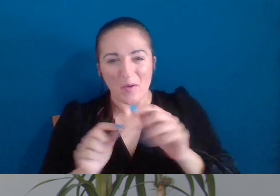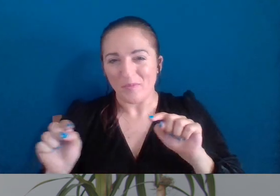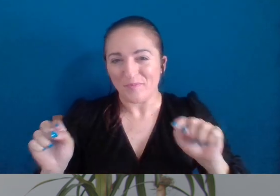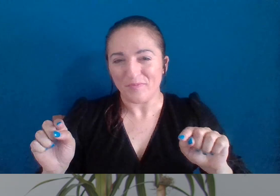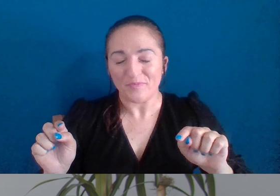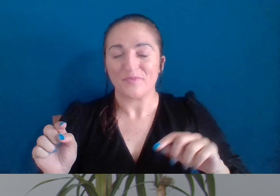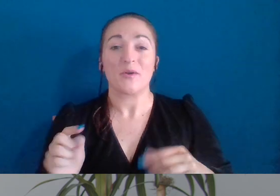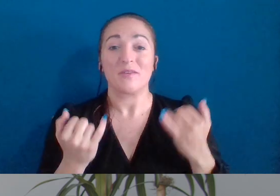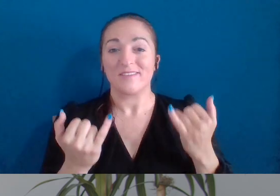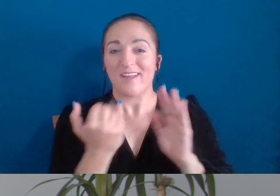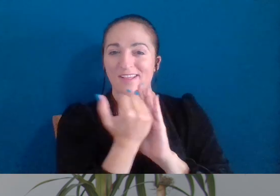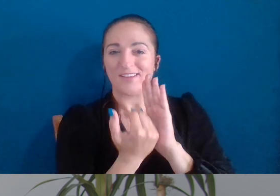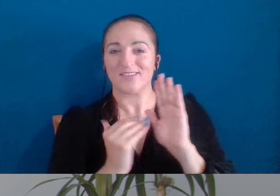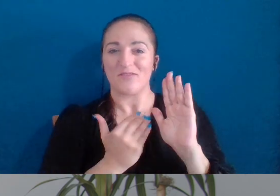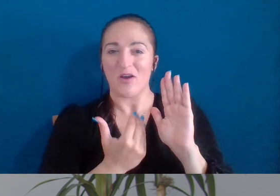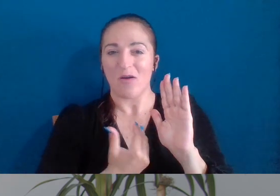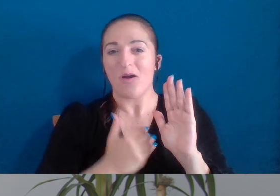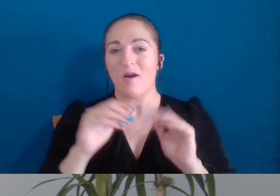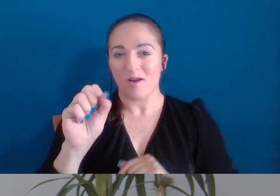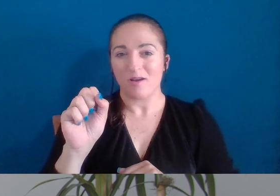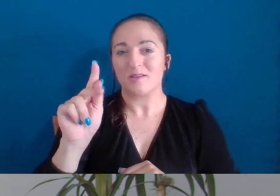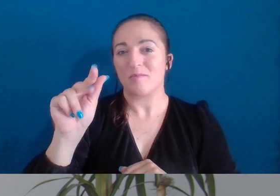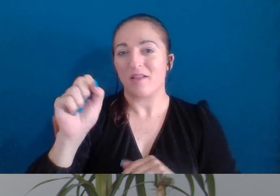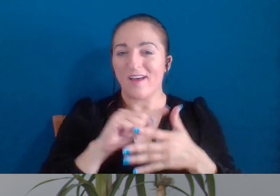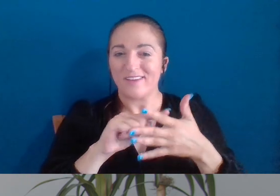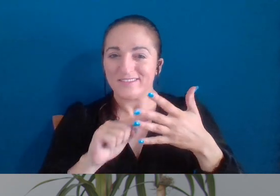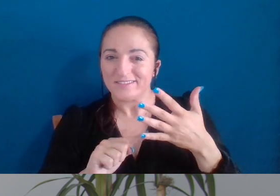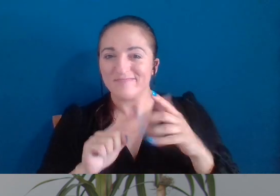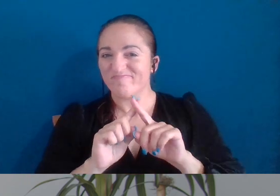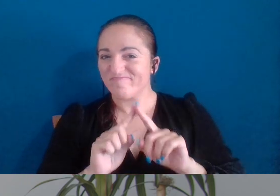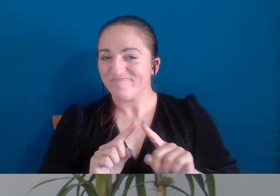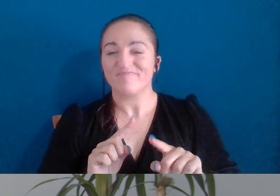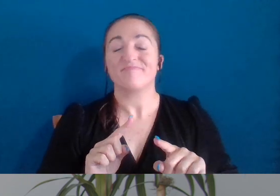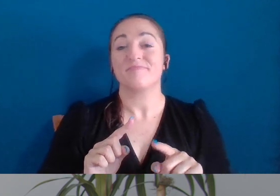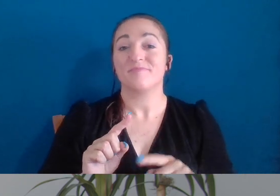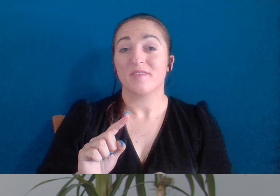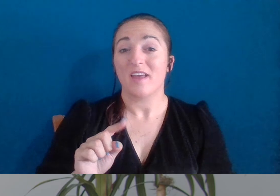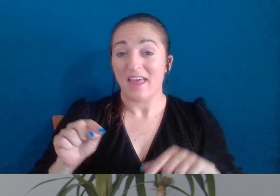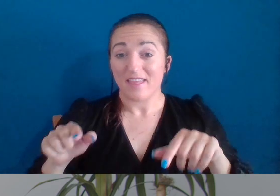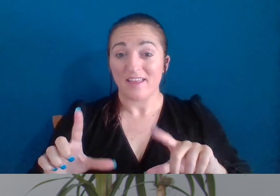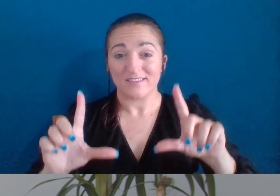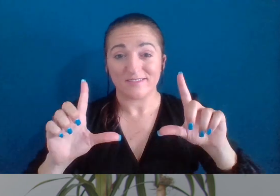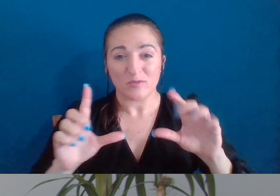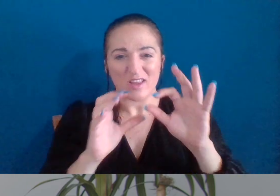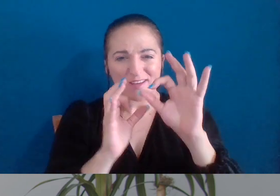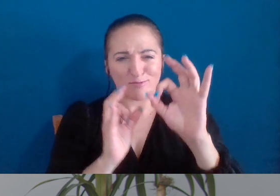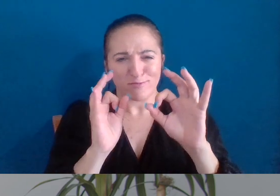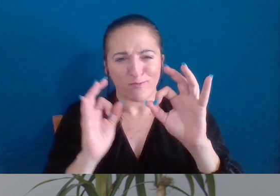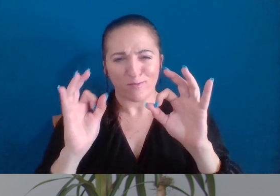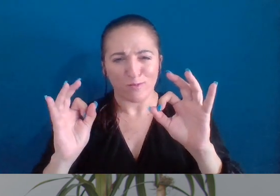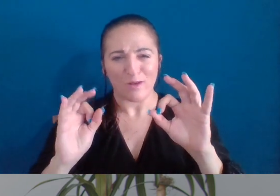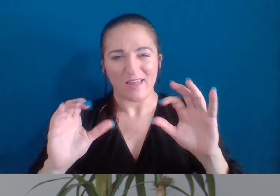So our supplies include a mesh. This is called a mesh canvas. It has like a really interesting